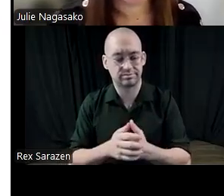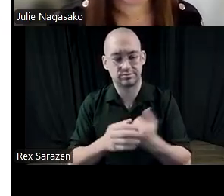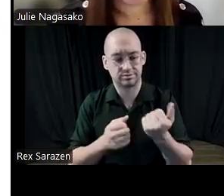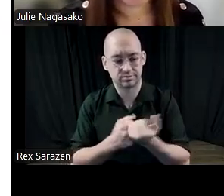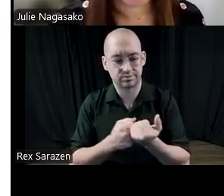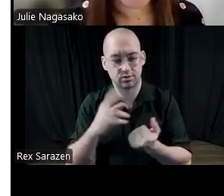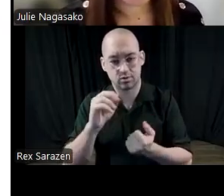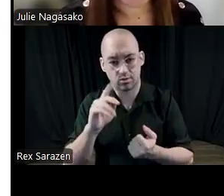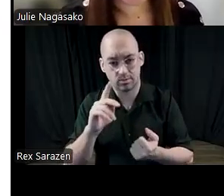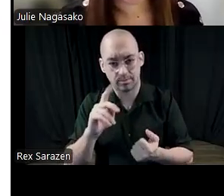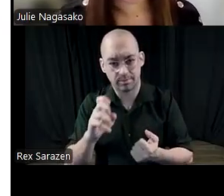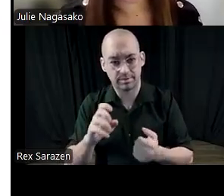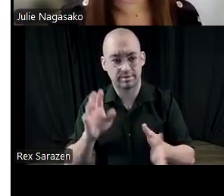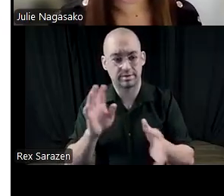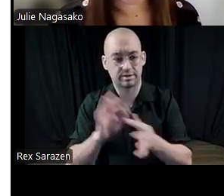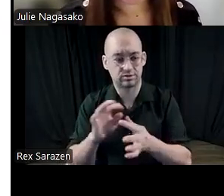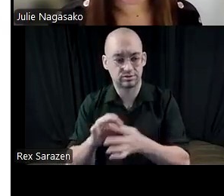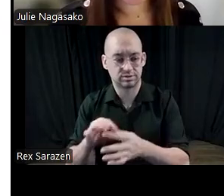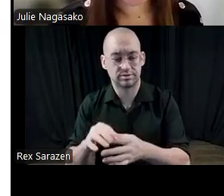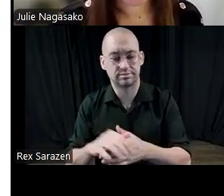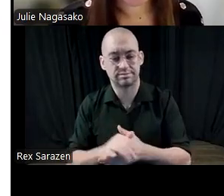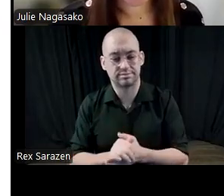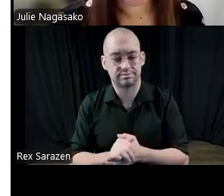meaning. Next slide.